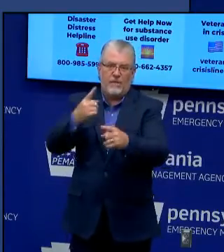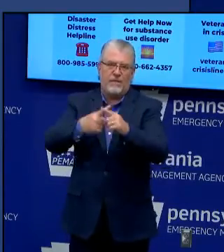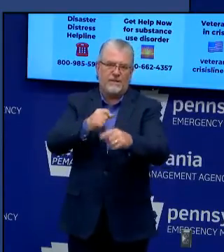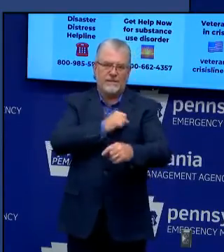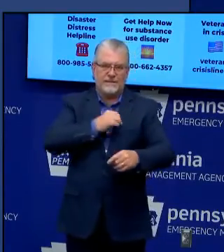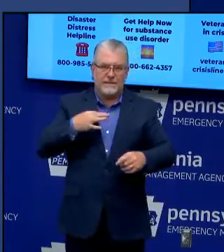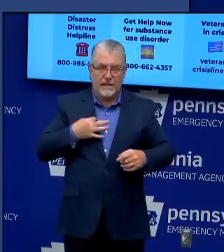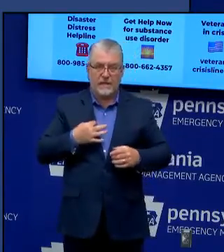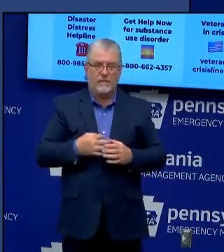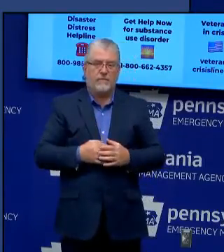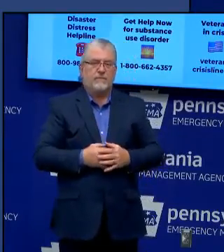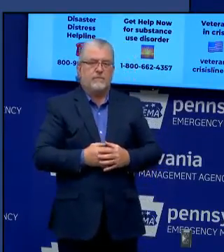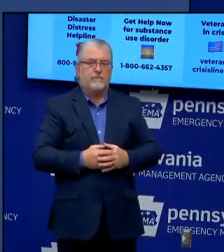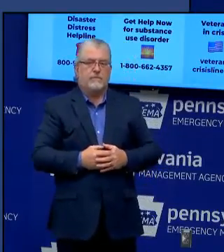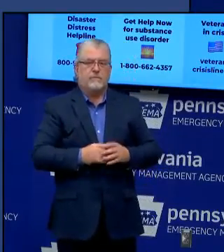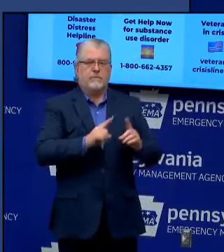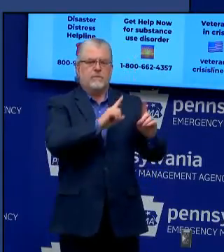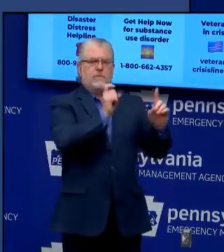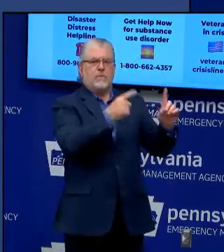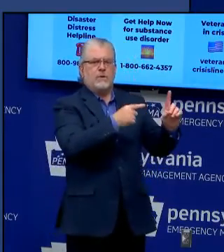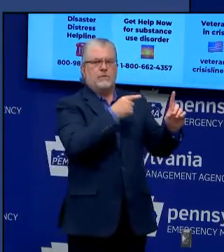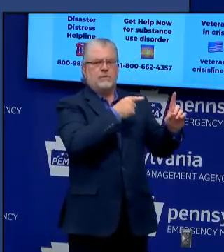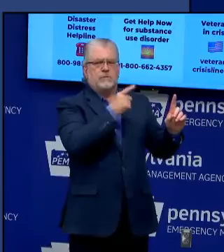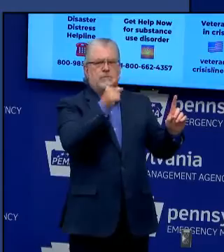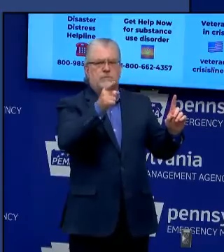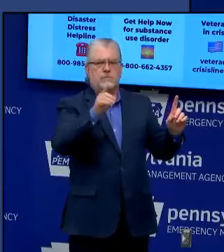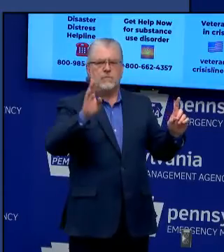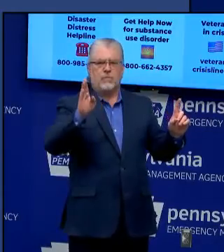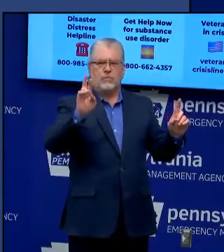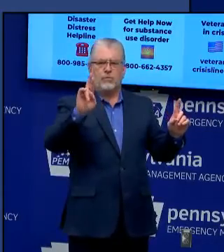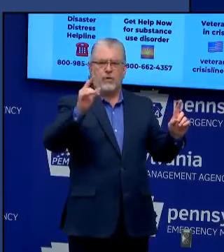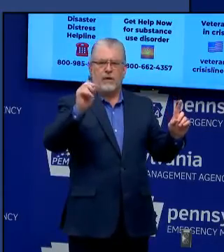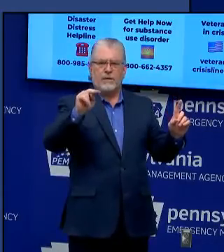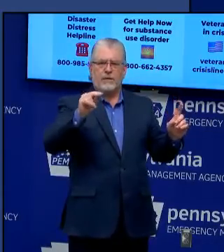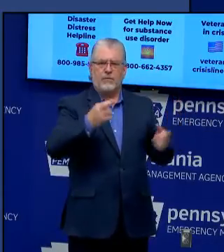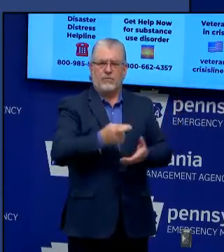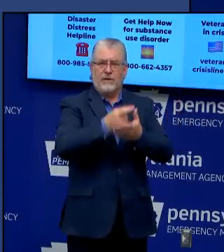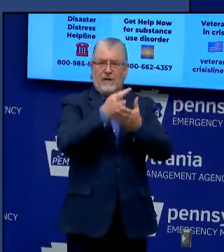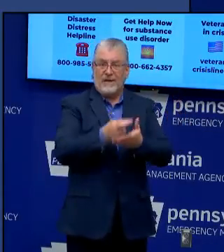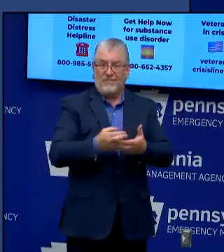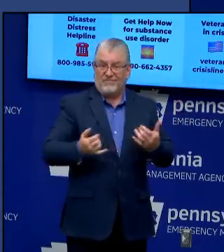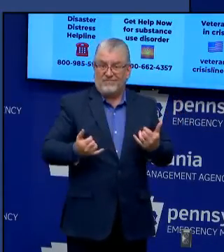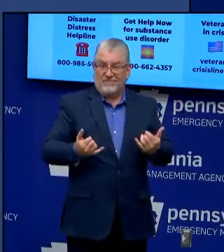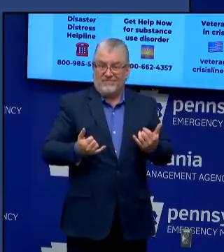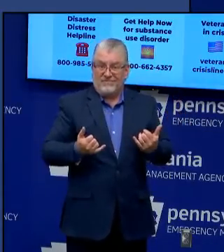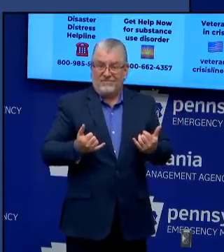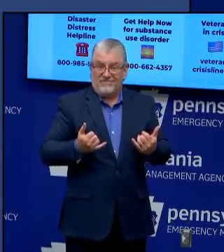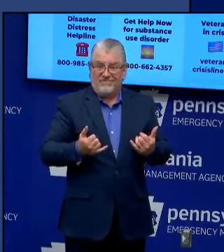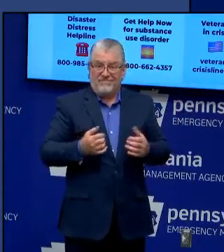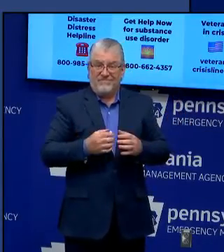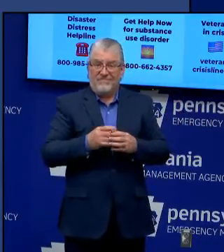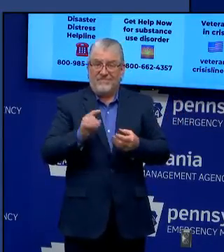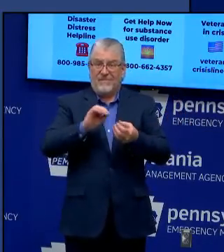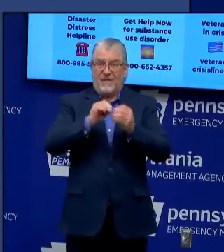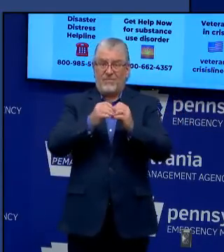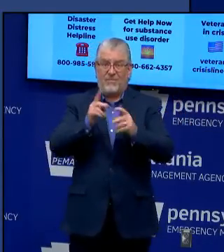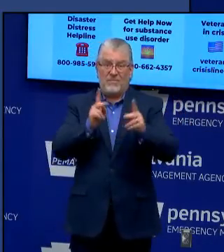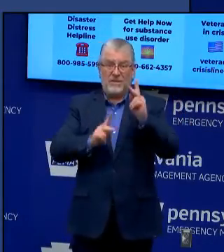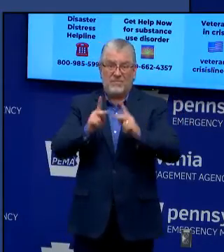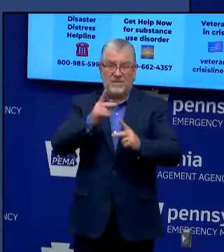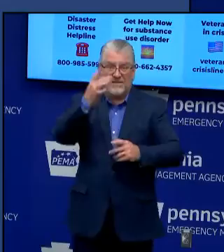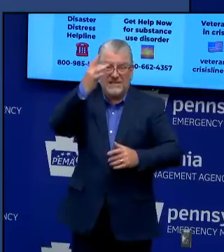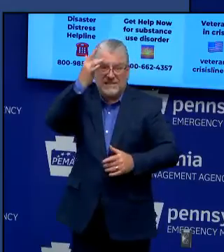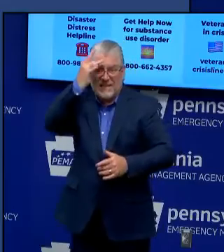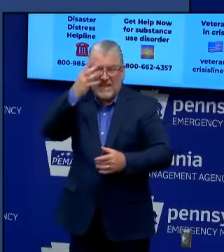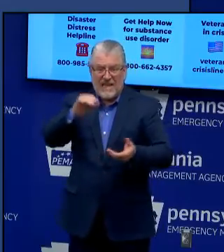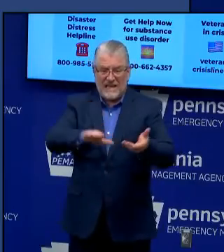now has 58 deaths and 248 positive cases in the building. But the State Department of Health continues to say that they have not done anything wrong that led